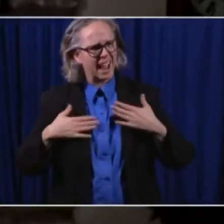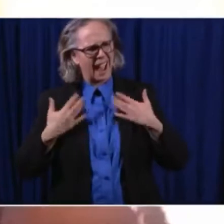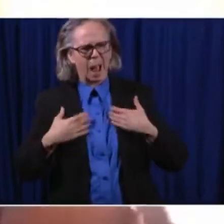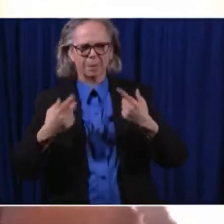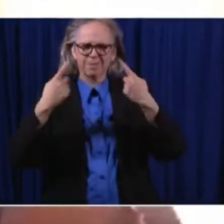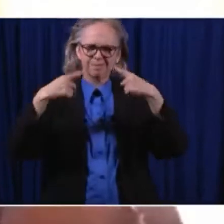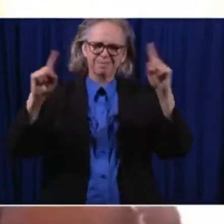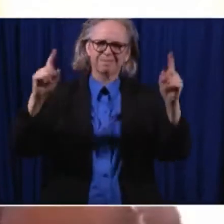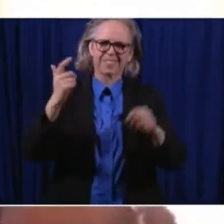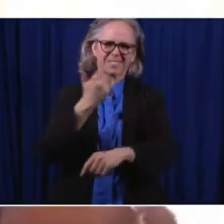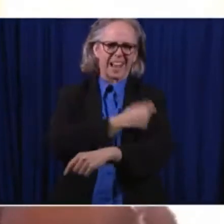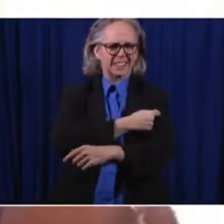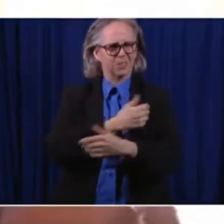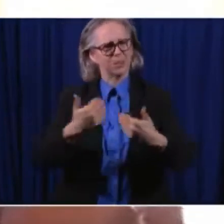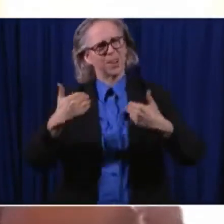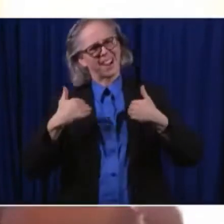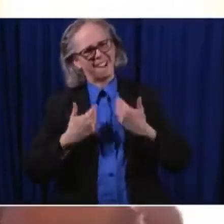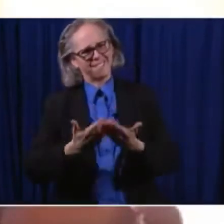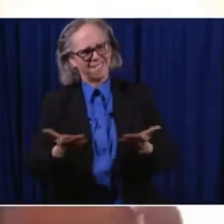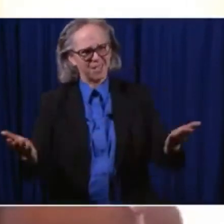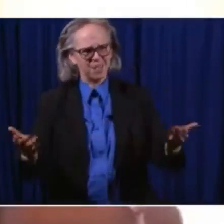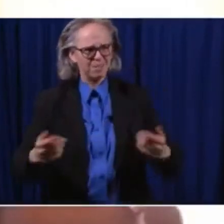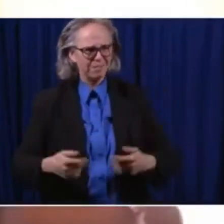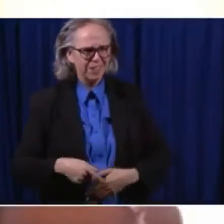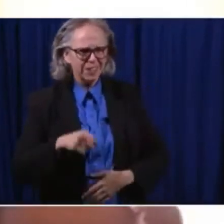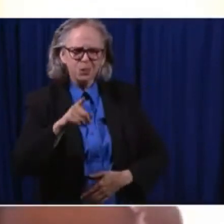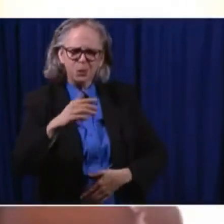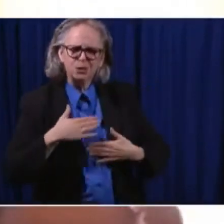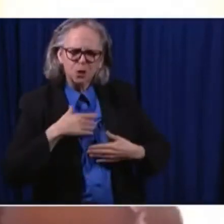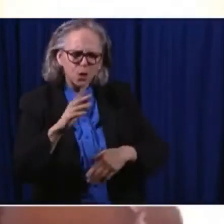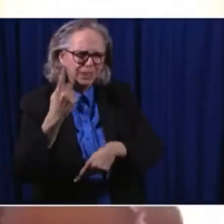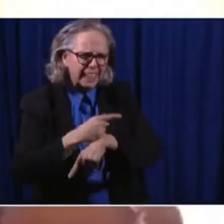Thanks a lot. Thank you. I appreciate it.